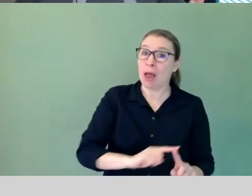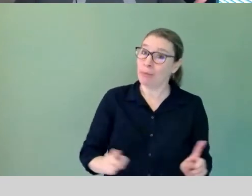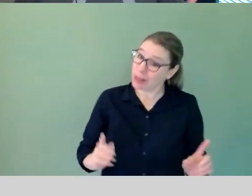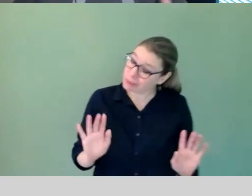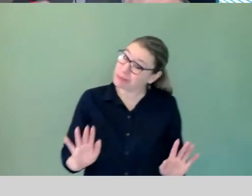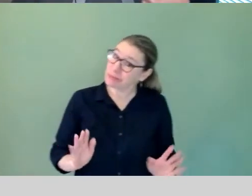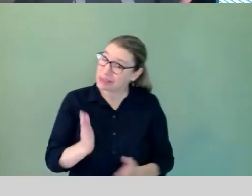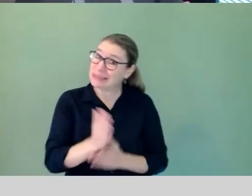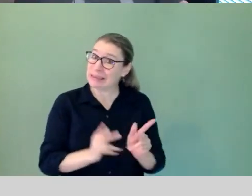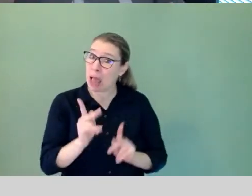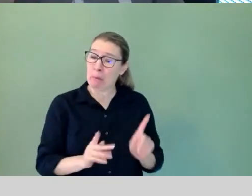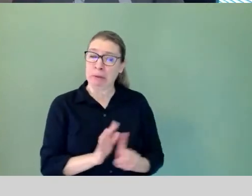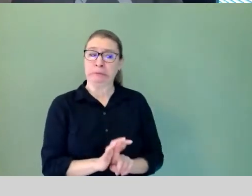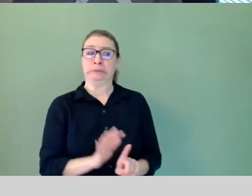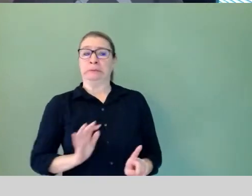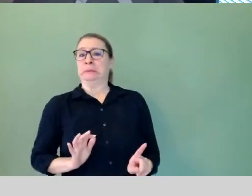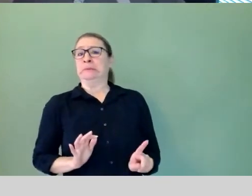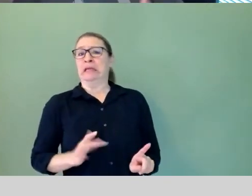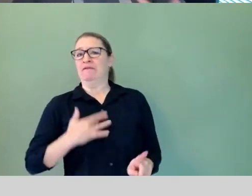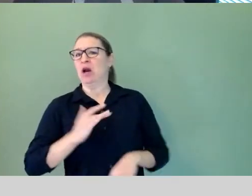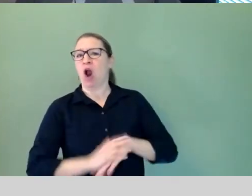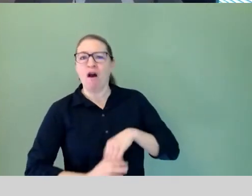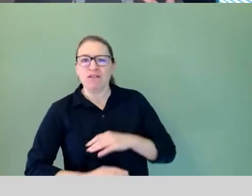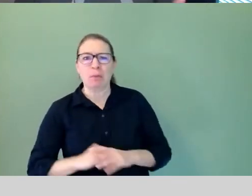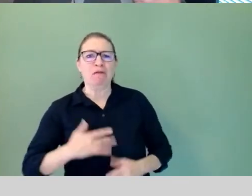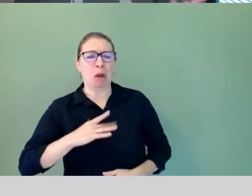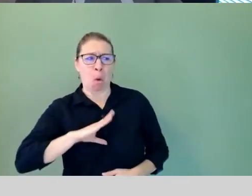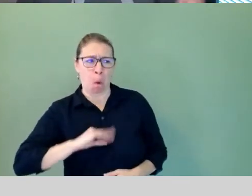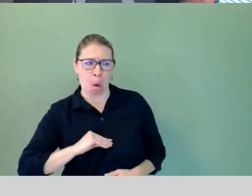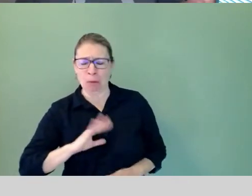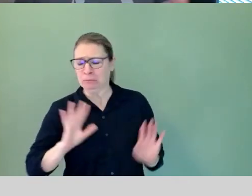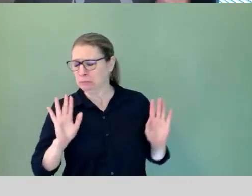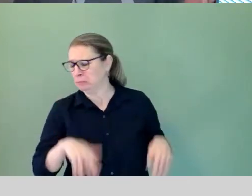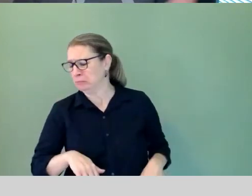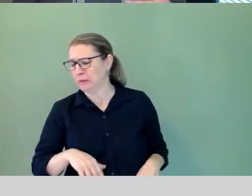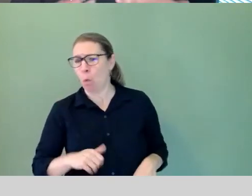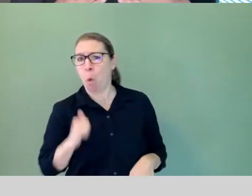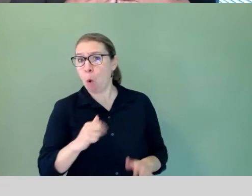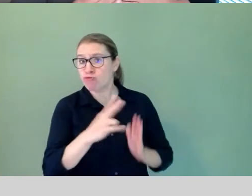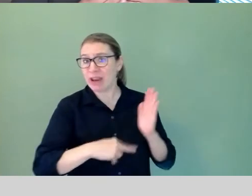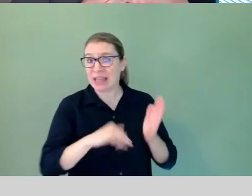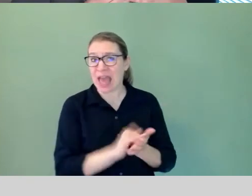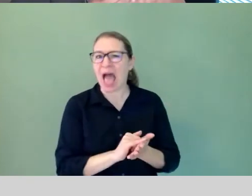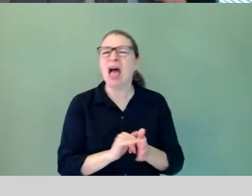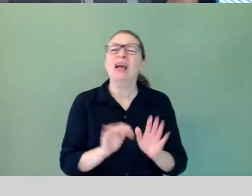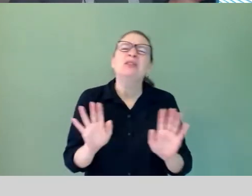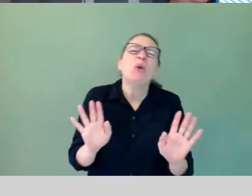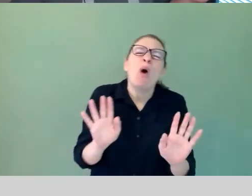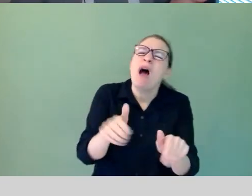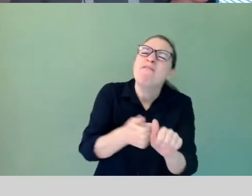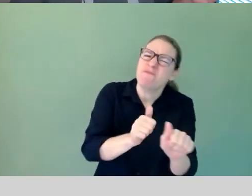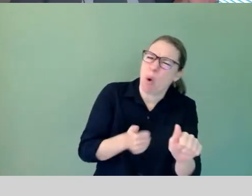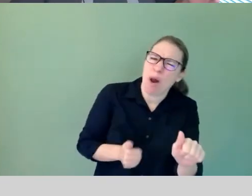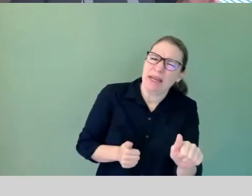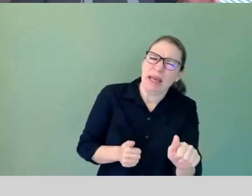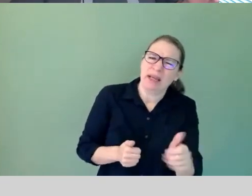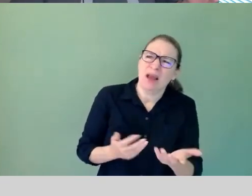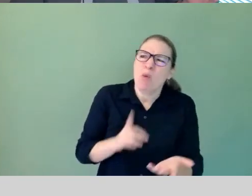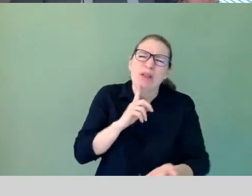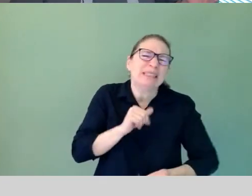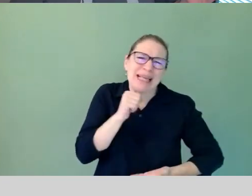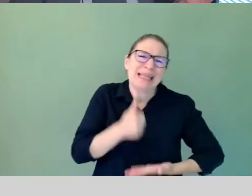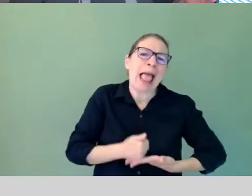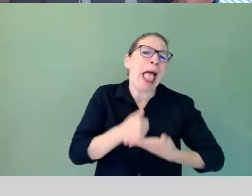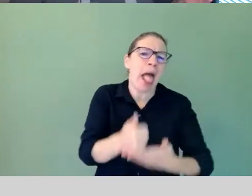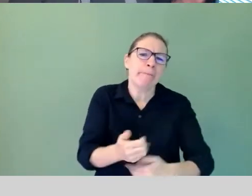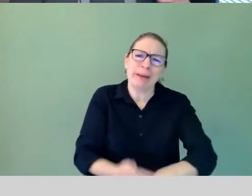cause some of your readers to not feel comfortable, and maybe they won't like it and they won't read it. So just avoid this. There's nothing to be gained from using this type